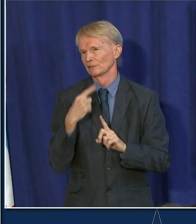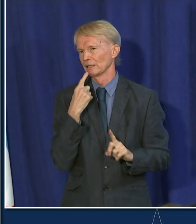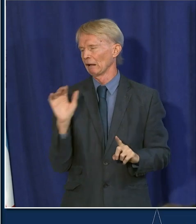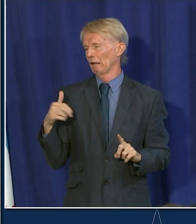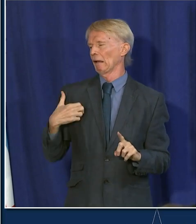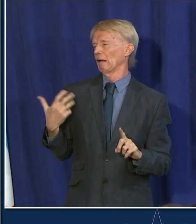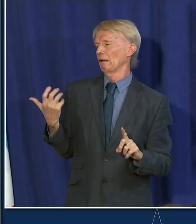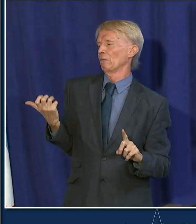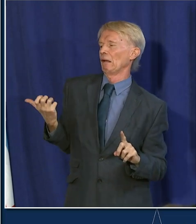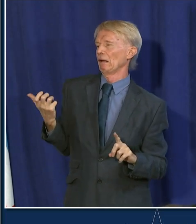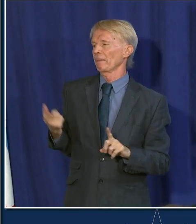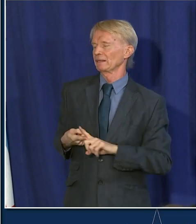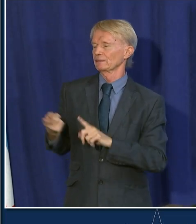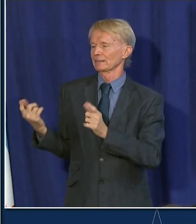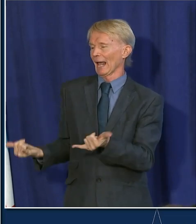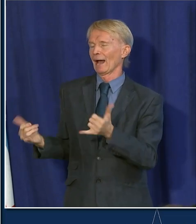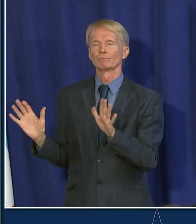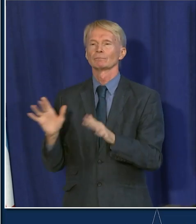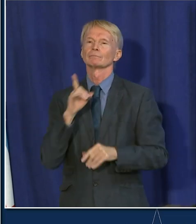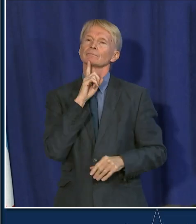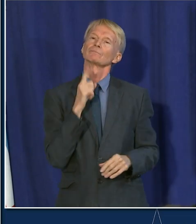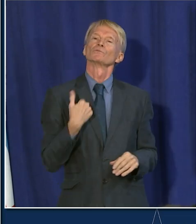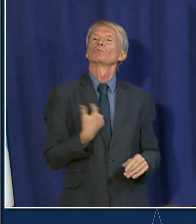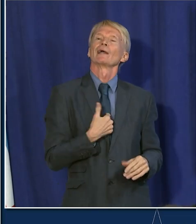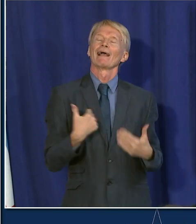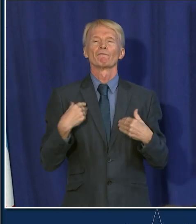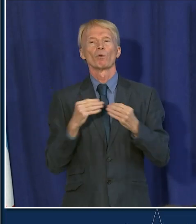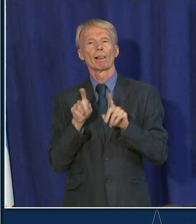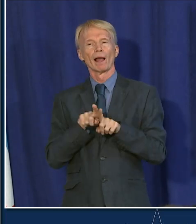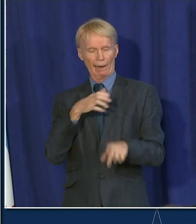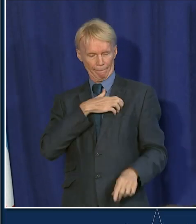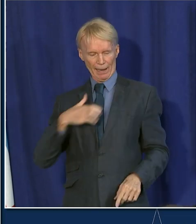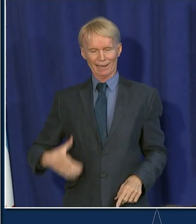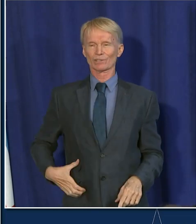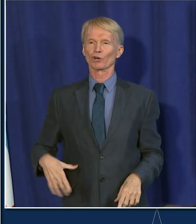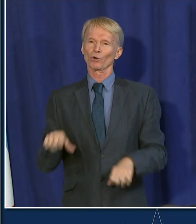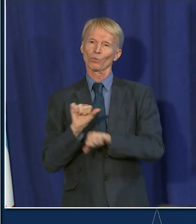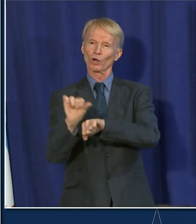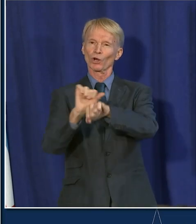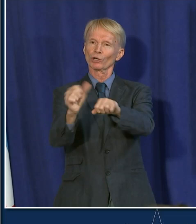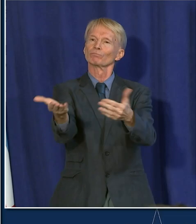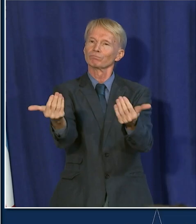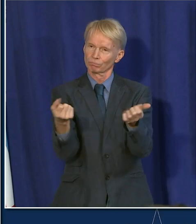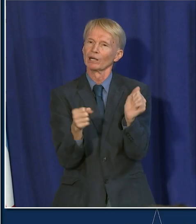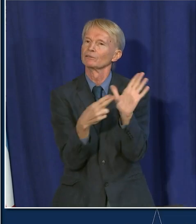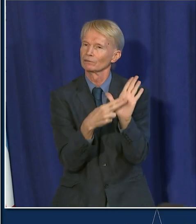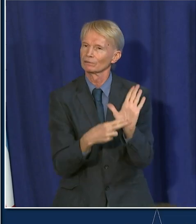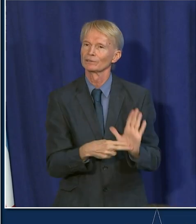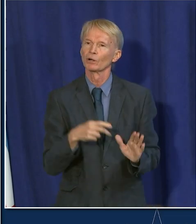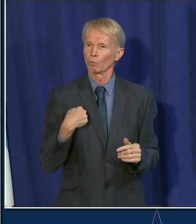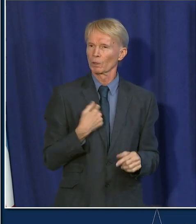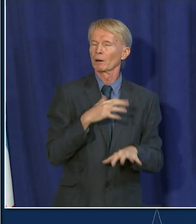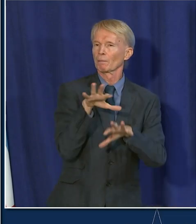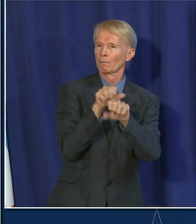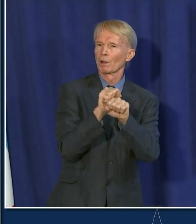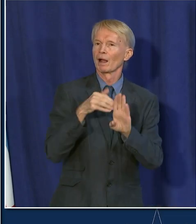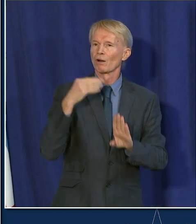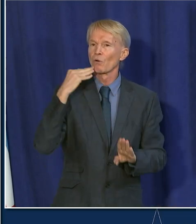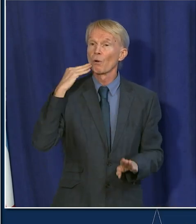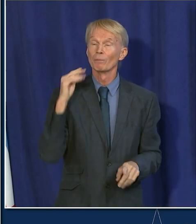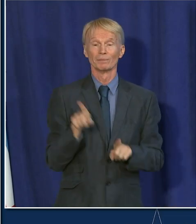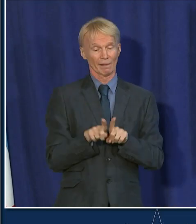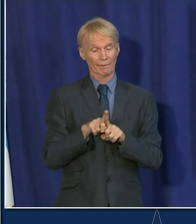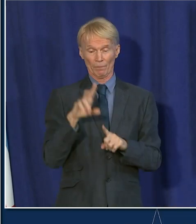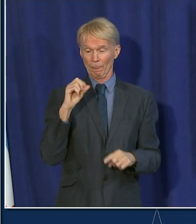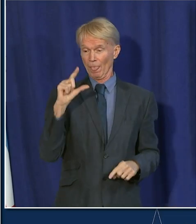to get vaccinated on the spot, we're doing more of the vaccine ambassador work and helping people sign up for at home. So for example, at Lollapalooza, we're